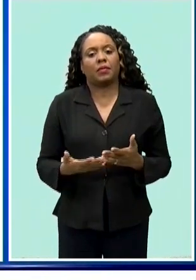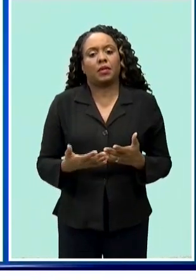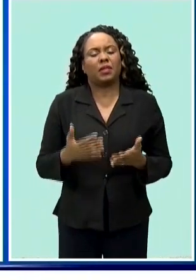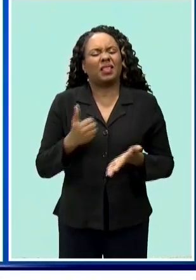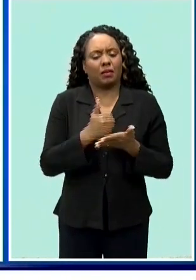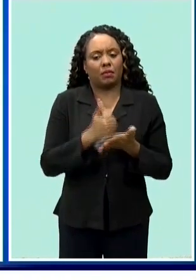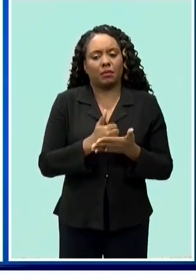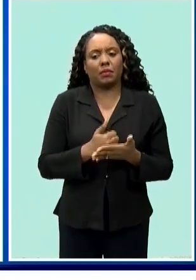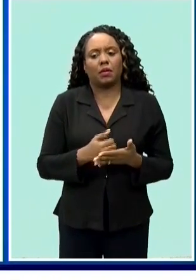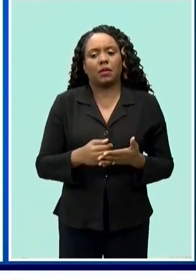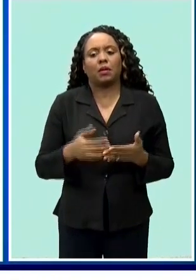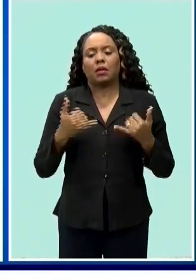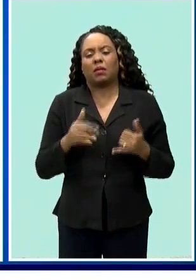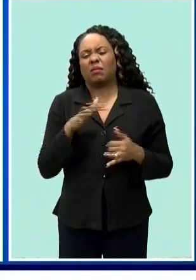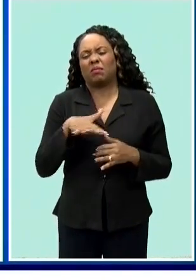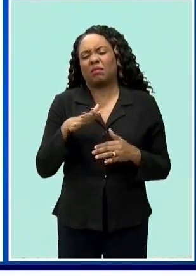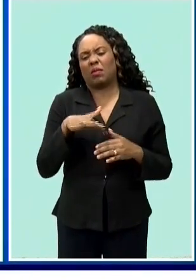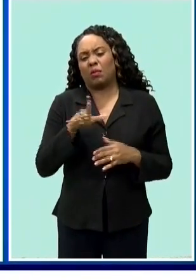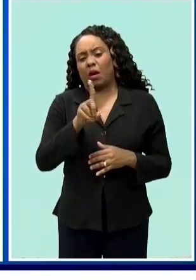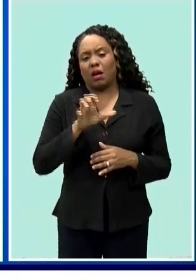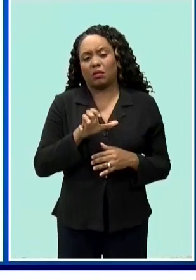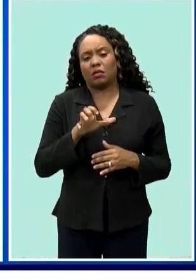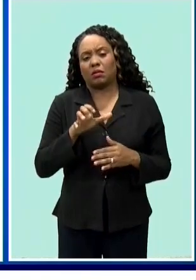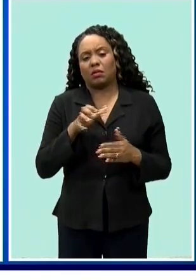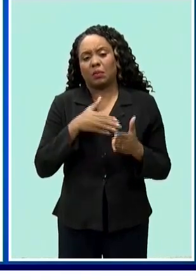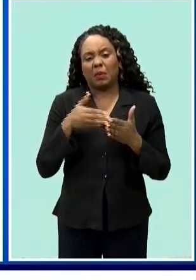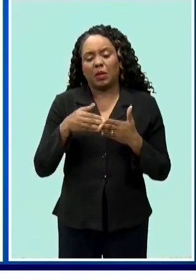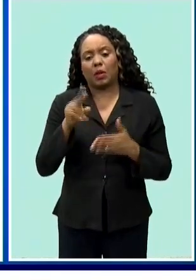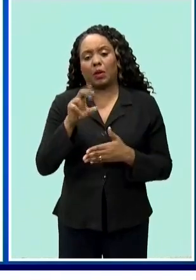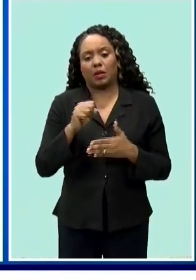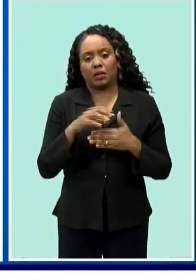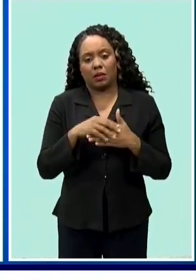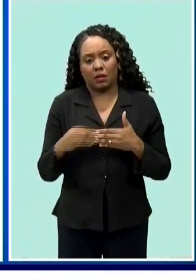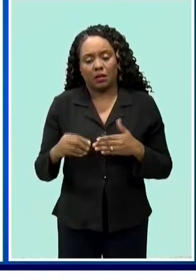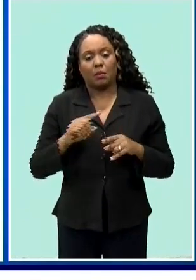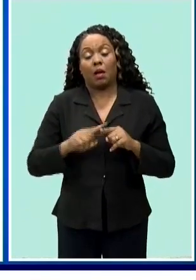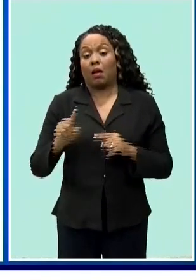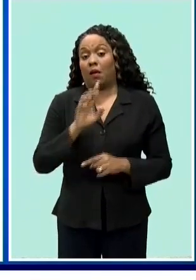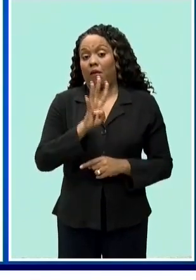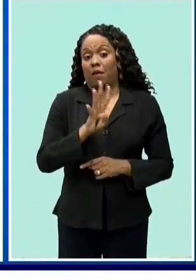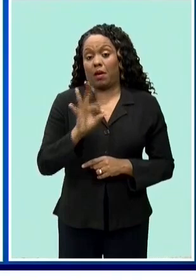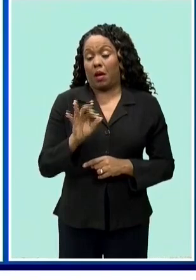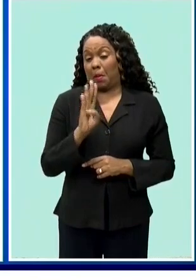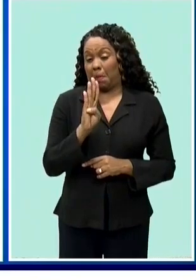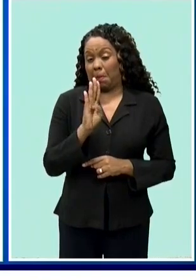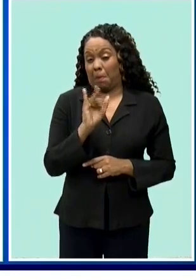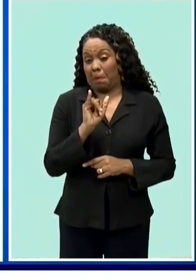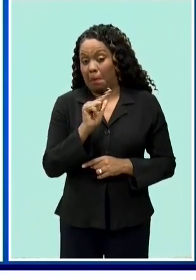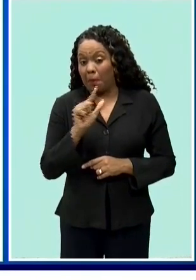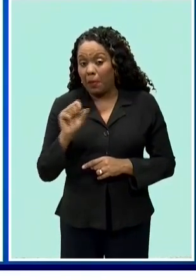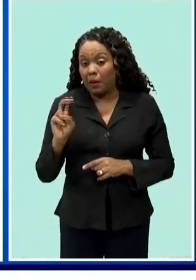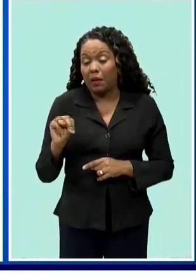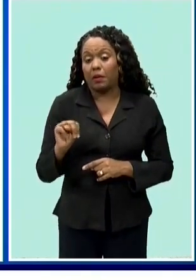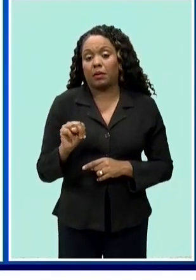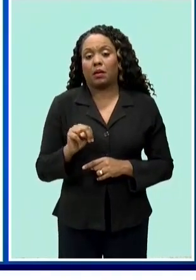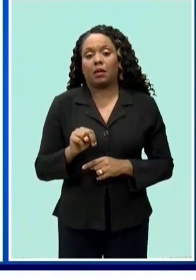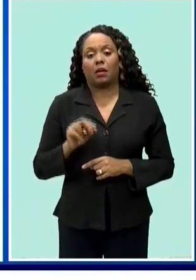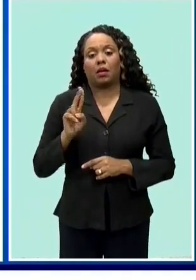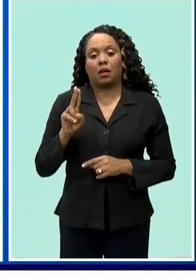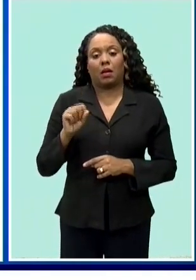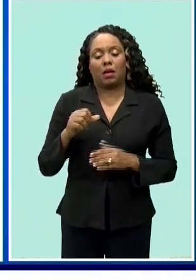around $100 million. In the meantime, $49 billion in domestic savings sit in